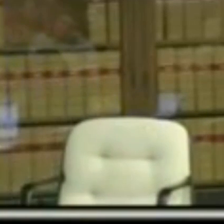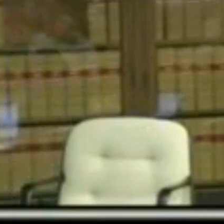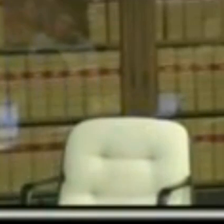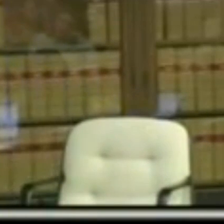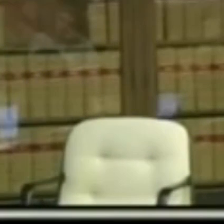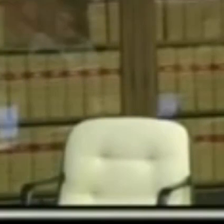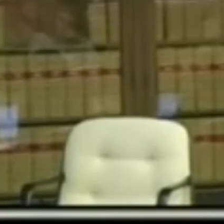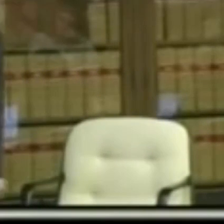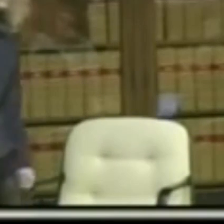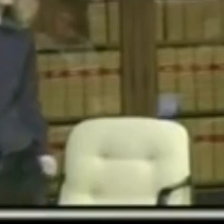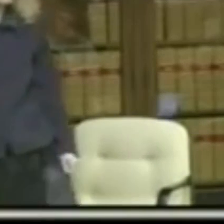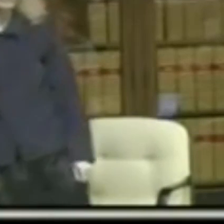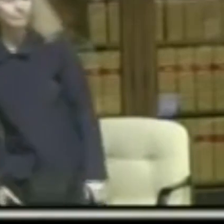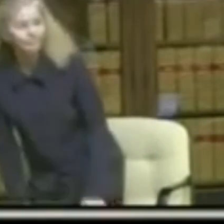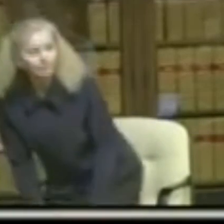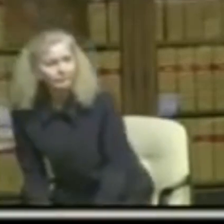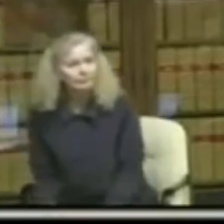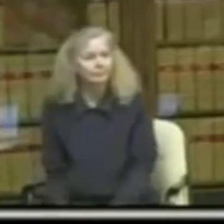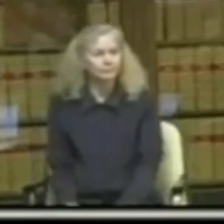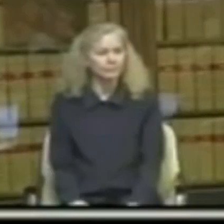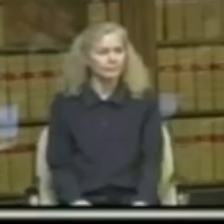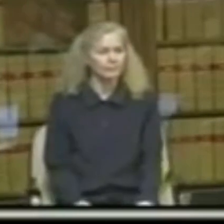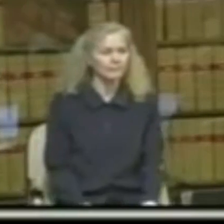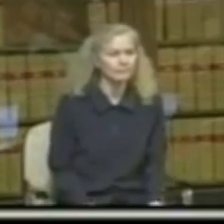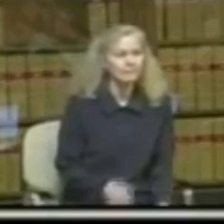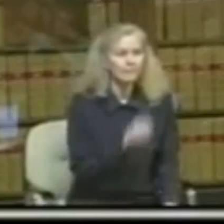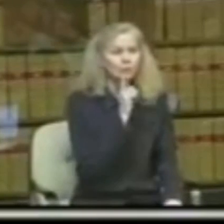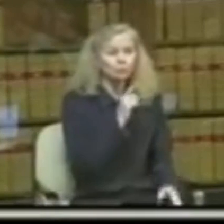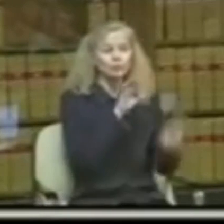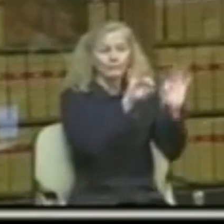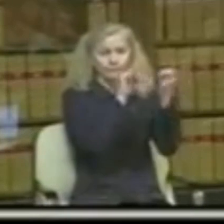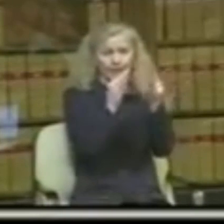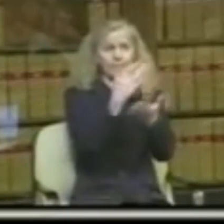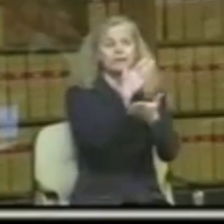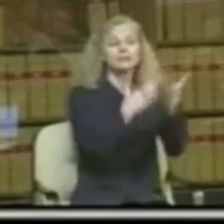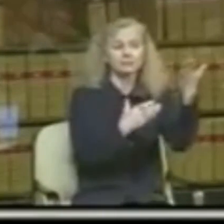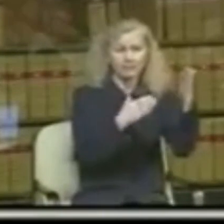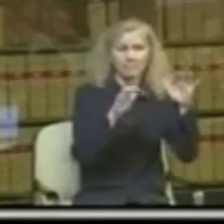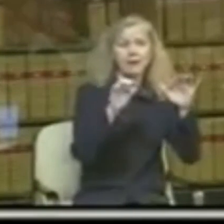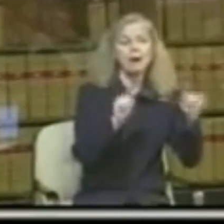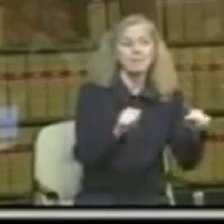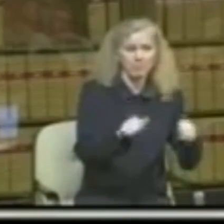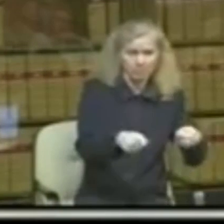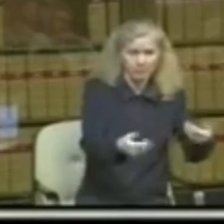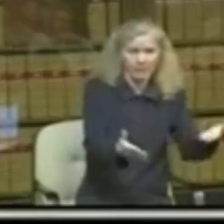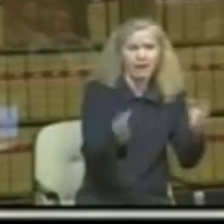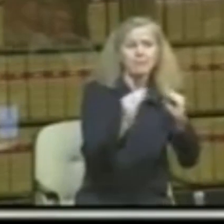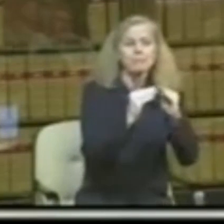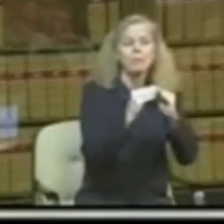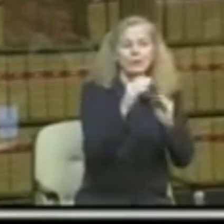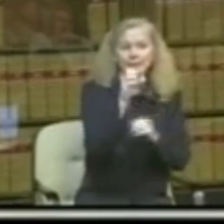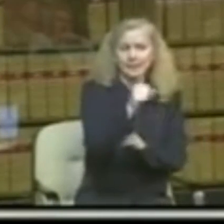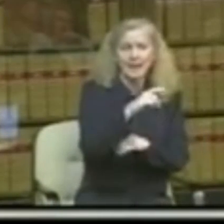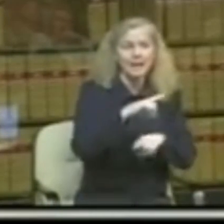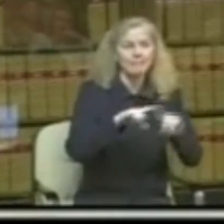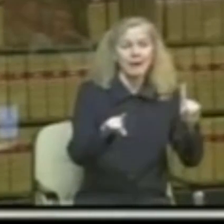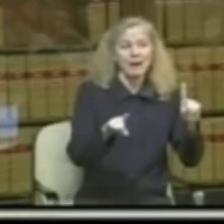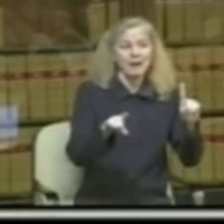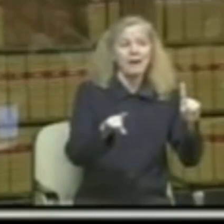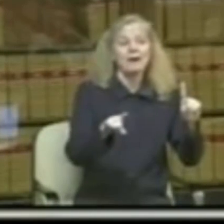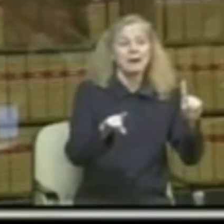It's true that some families have more capacity to provide enriched opportunities for their children. But the answer to that disparity is